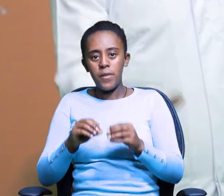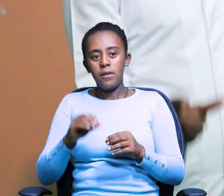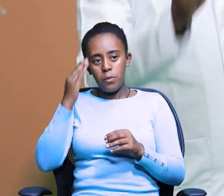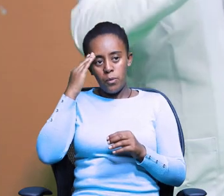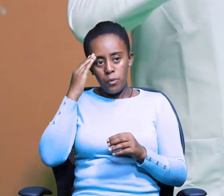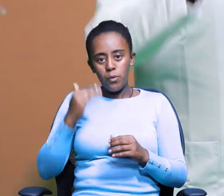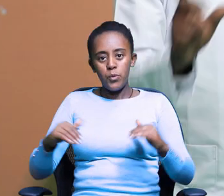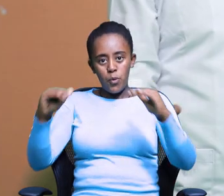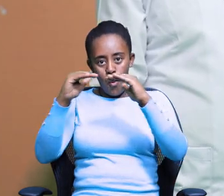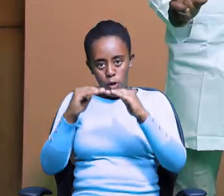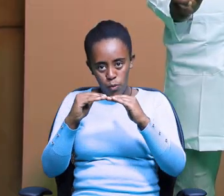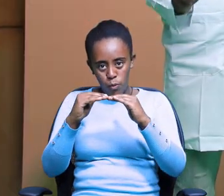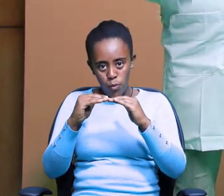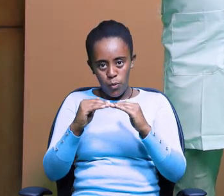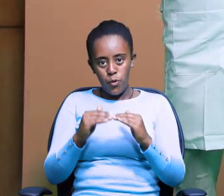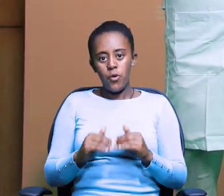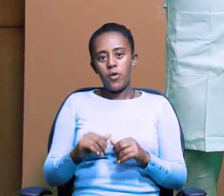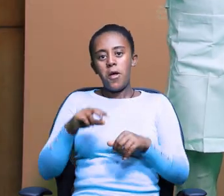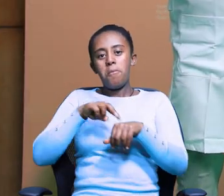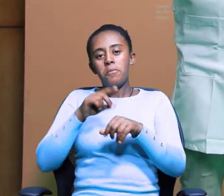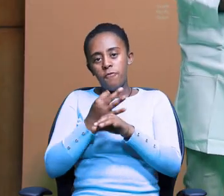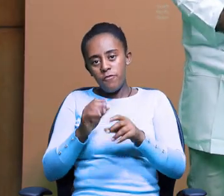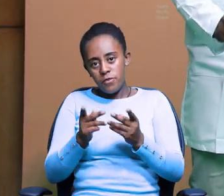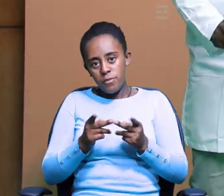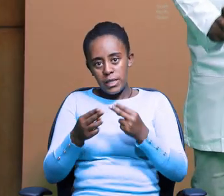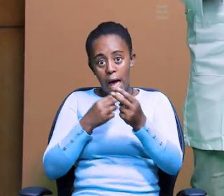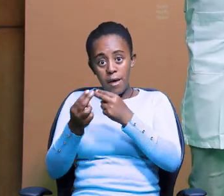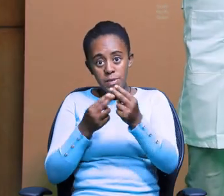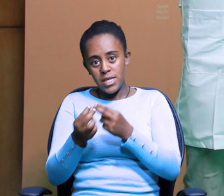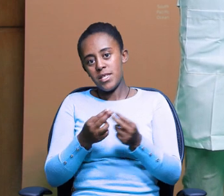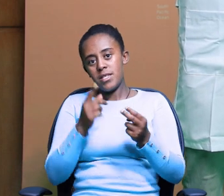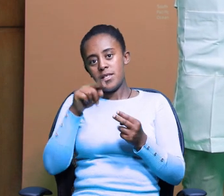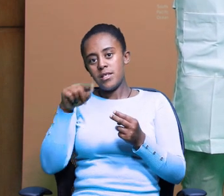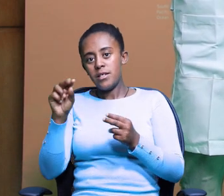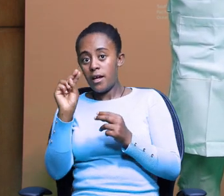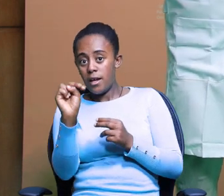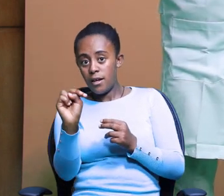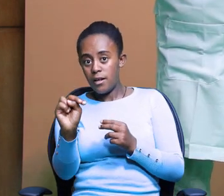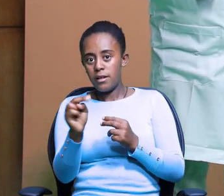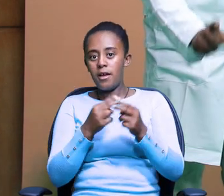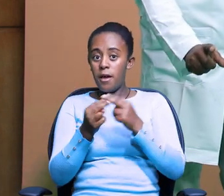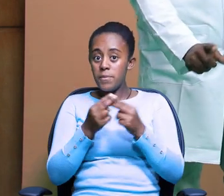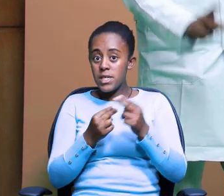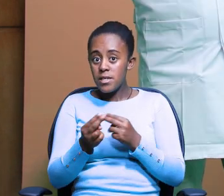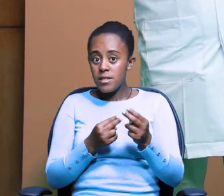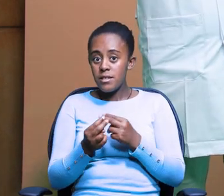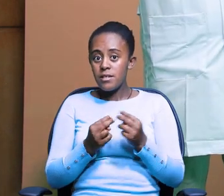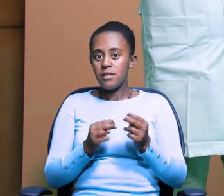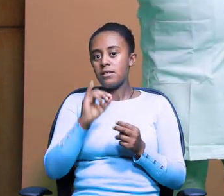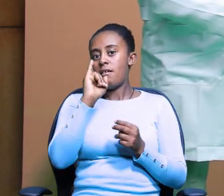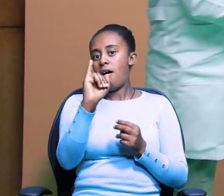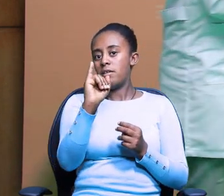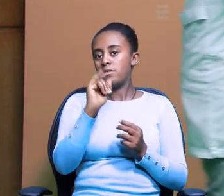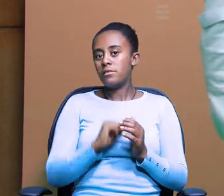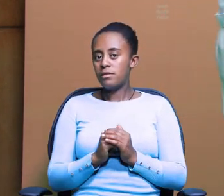magnetic field strength is equal to permittivity of free space times number of turns of the wire times